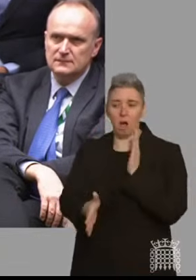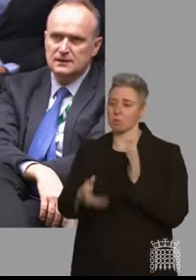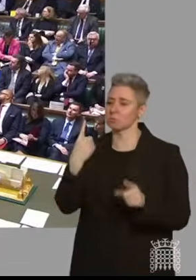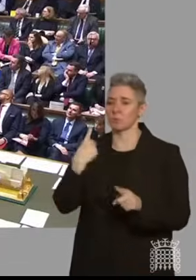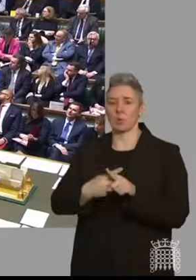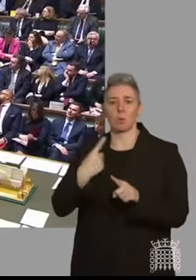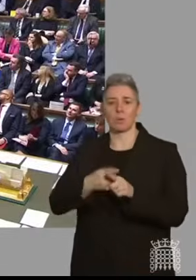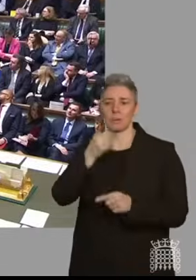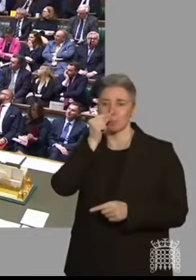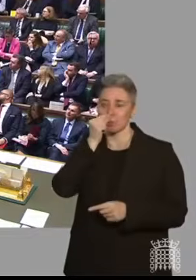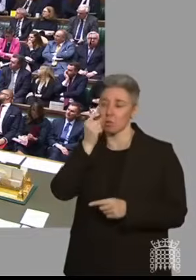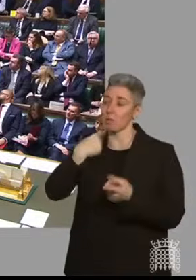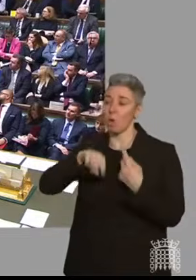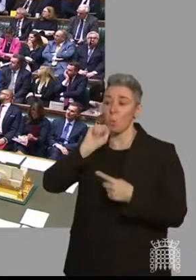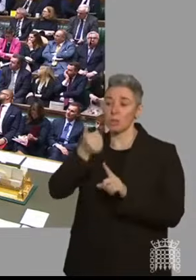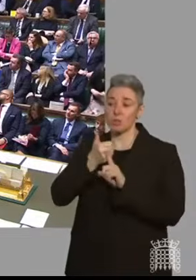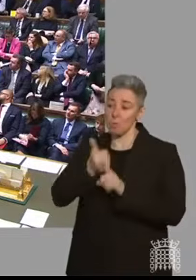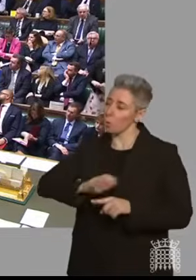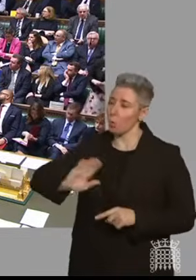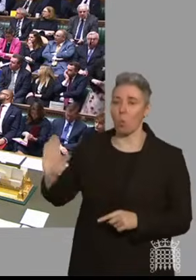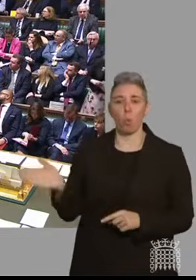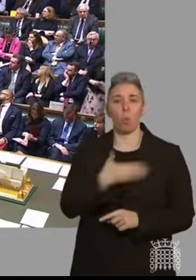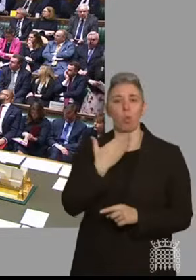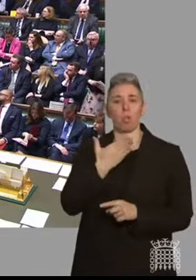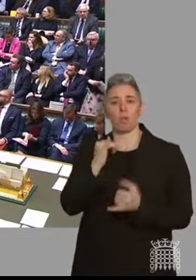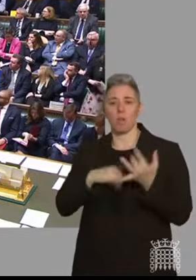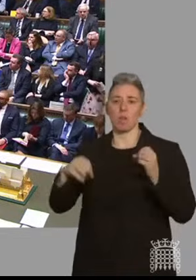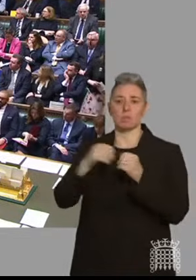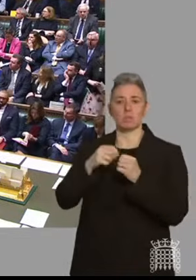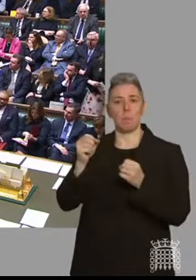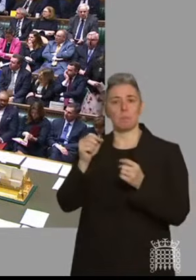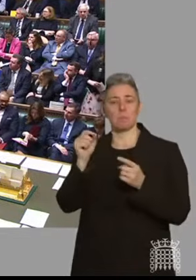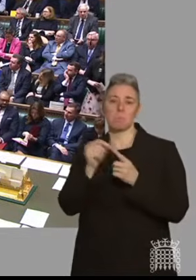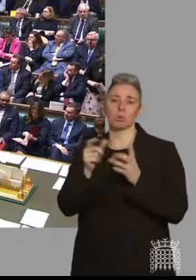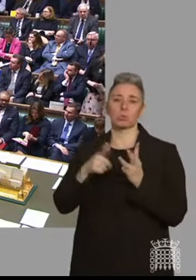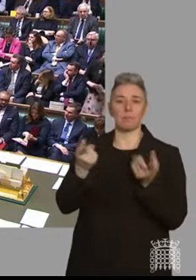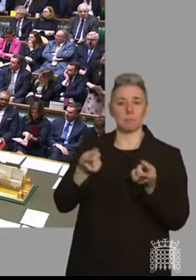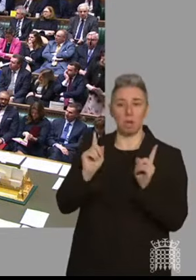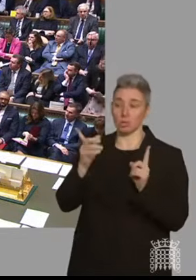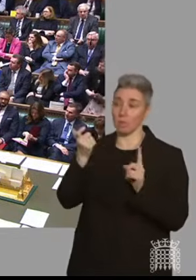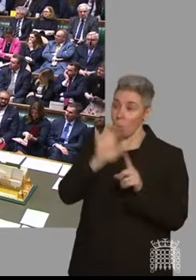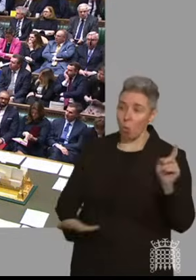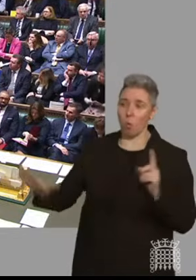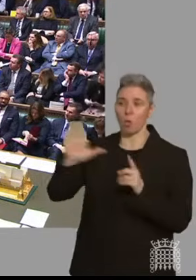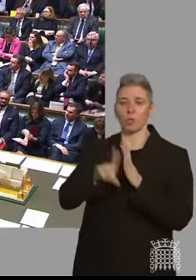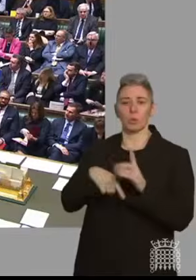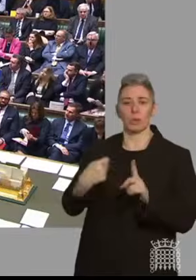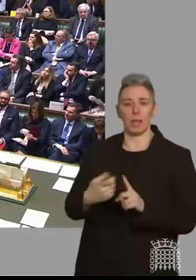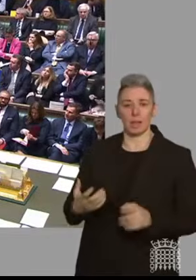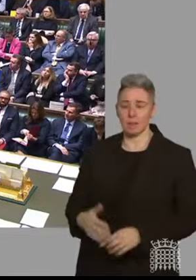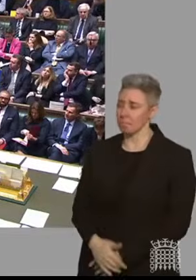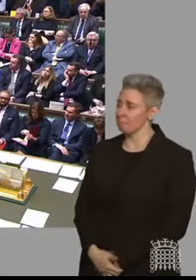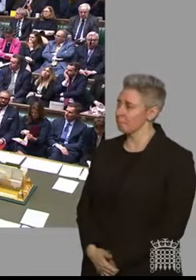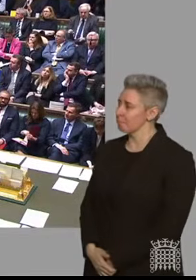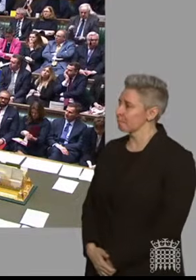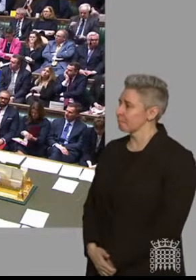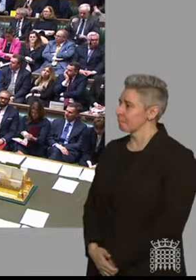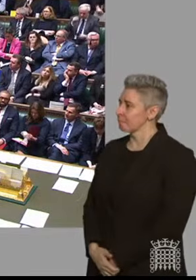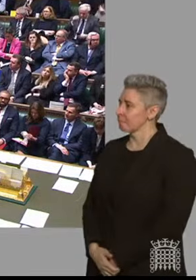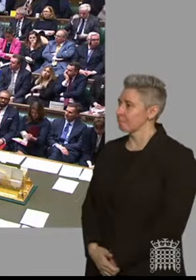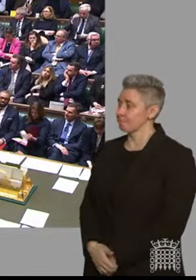United Kingdom? Prime Minister. Well, Mr. Speaker, as I said, I want to pay tribute to all postmasters who have campaigned tirelessly for